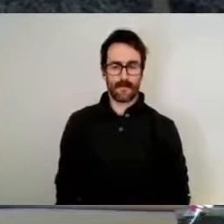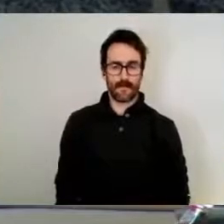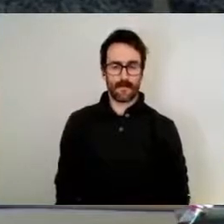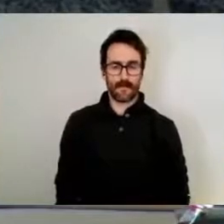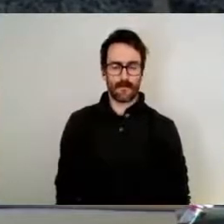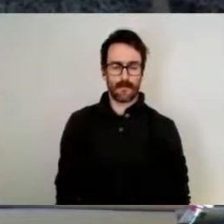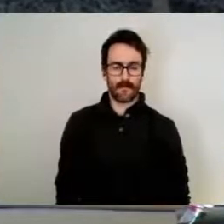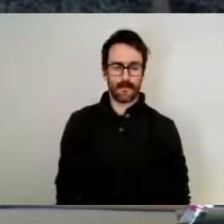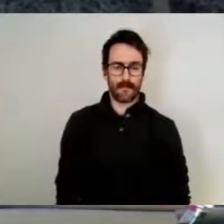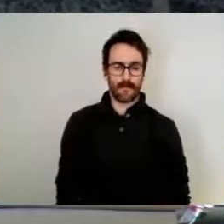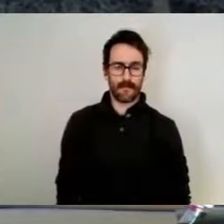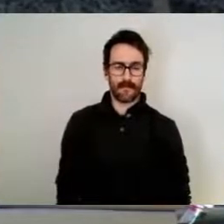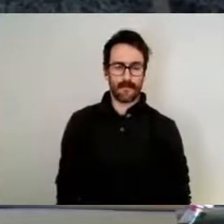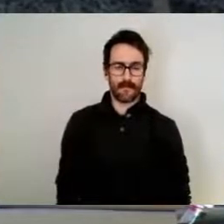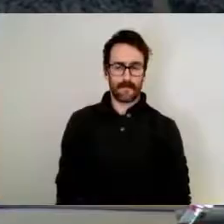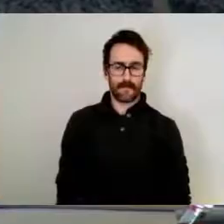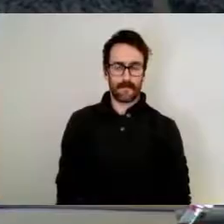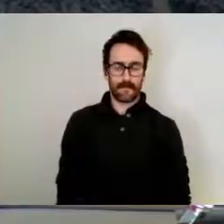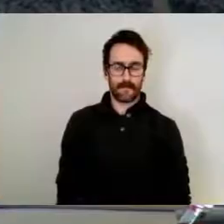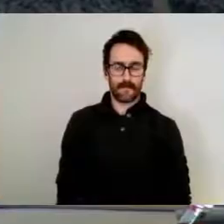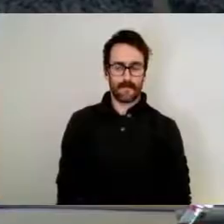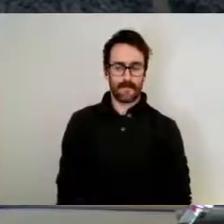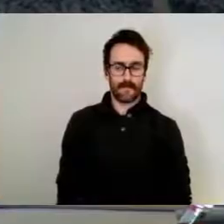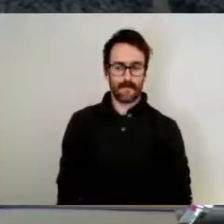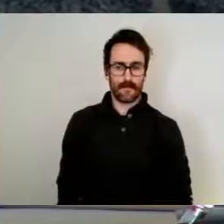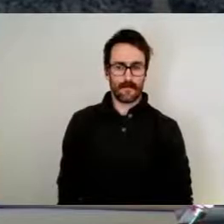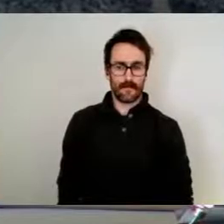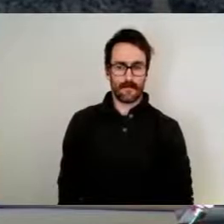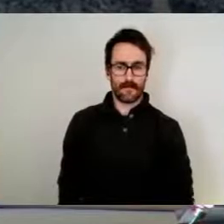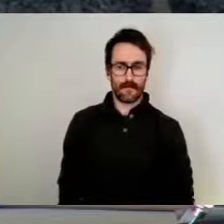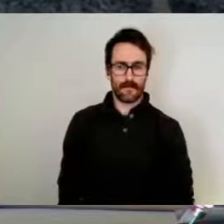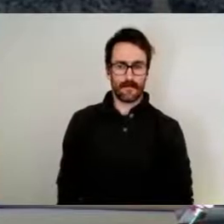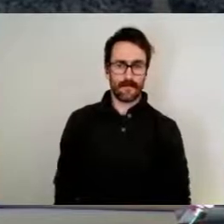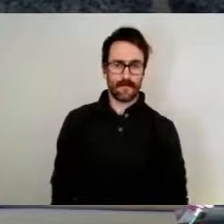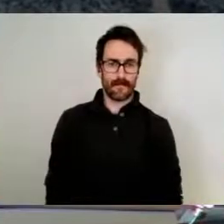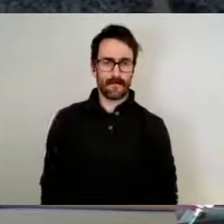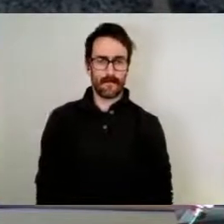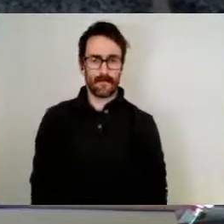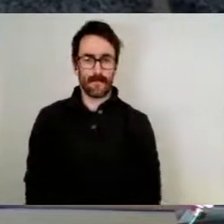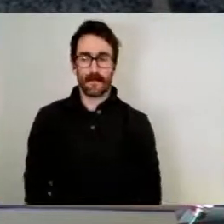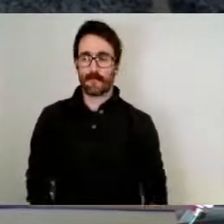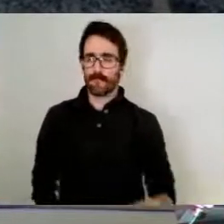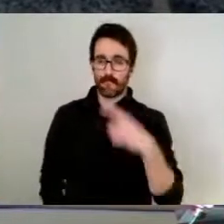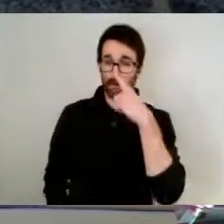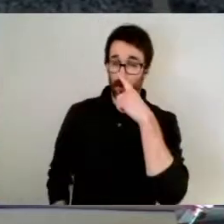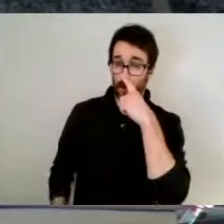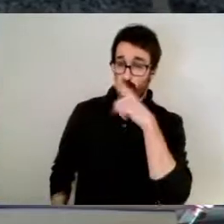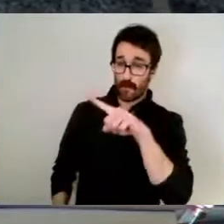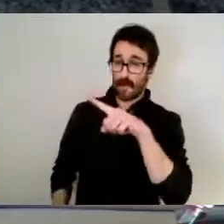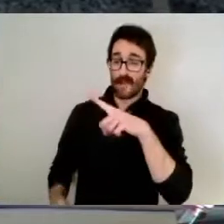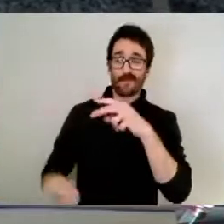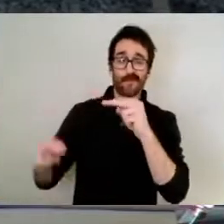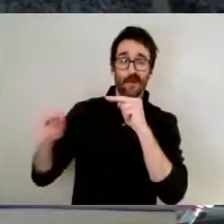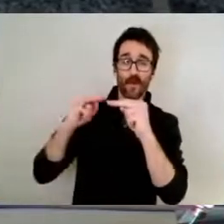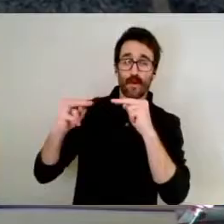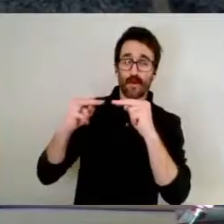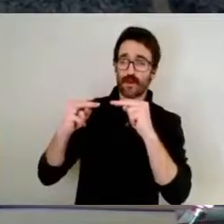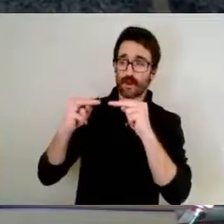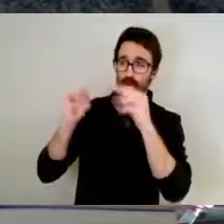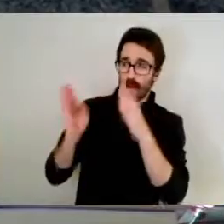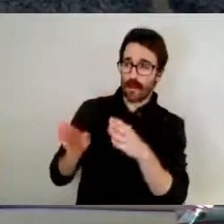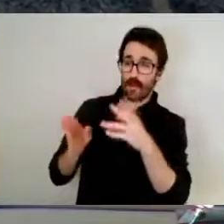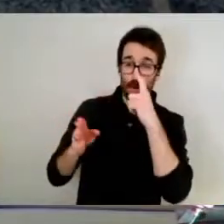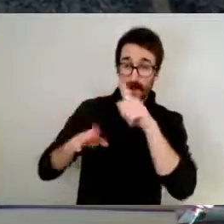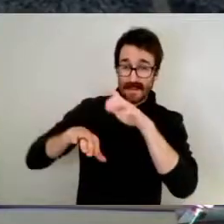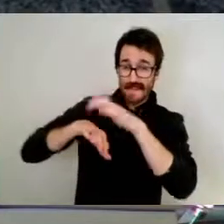Thanks for the question. Yes, I talked with the minister and deputy minister, and I suggested that